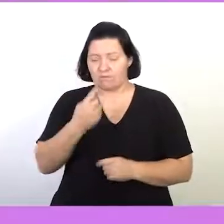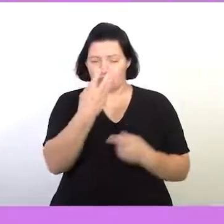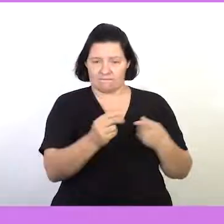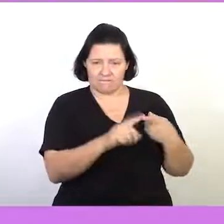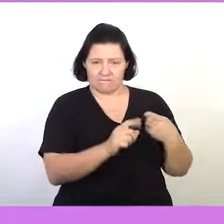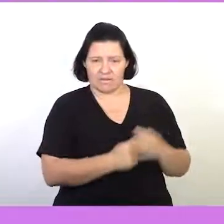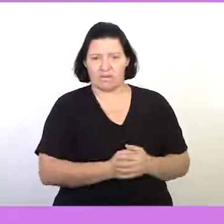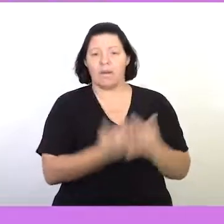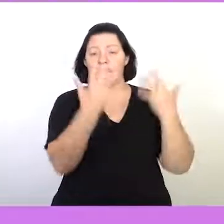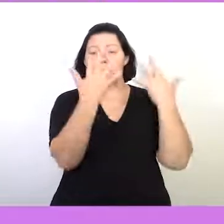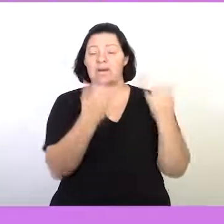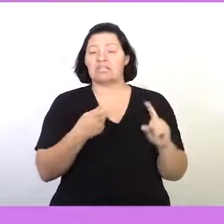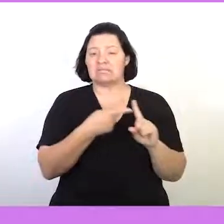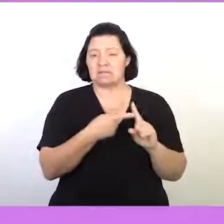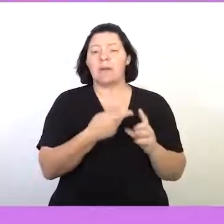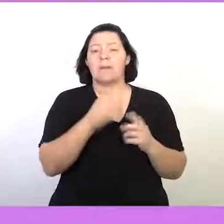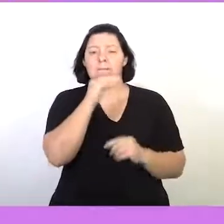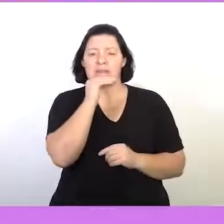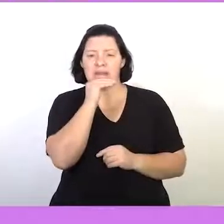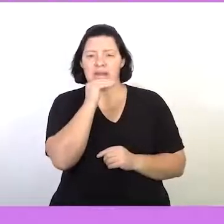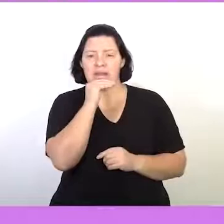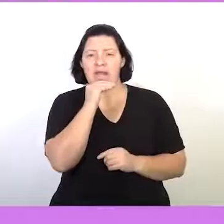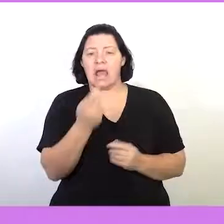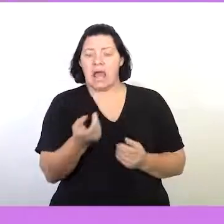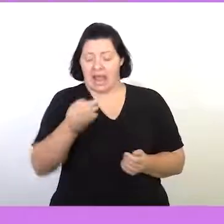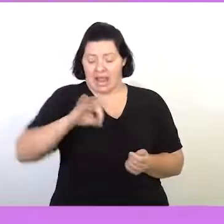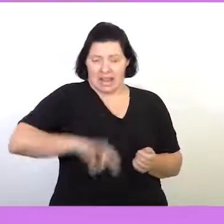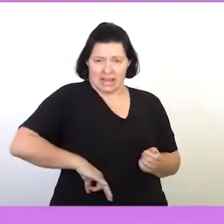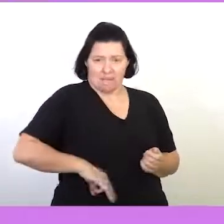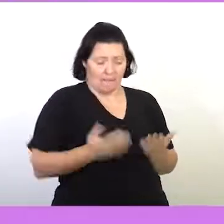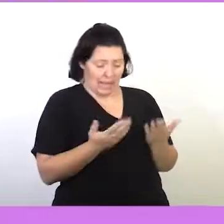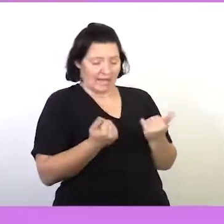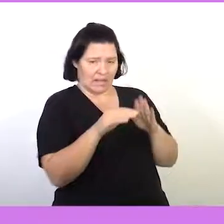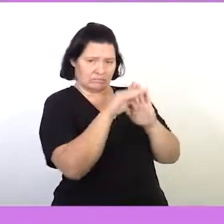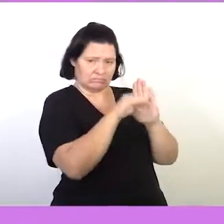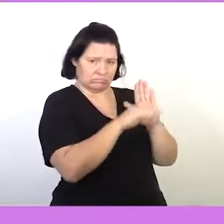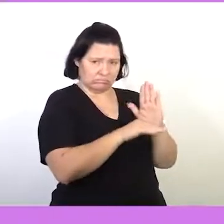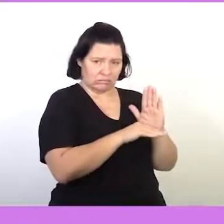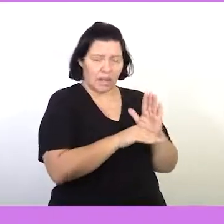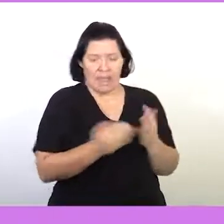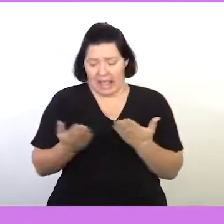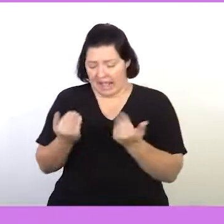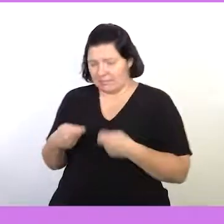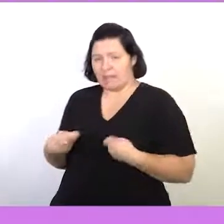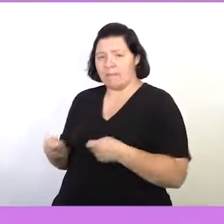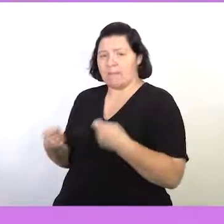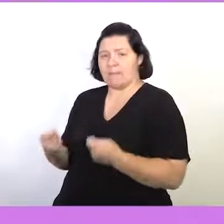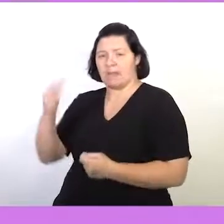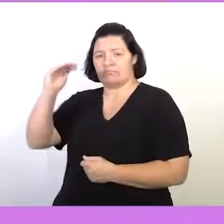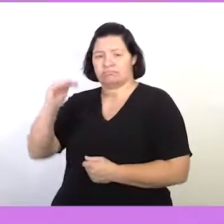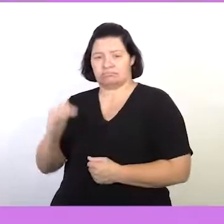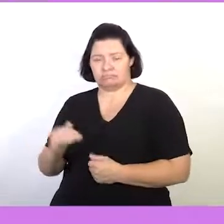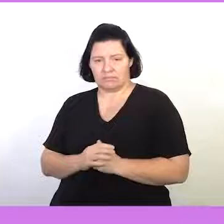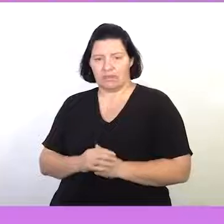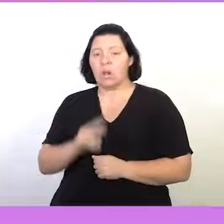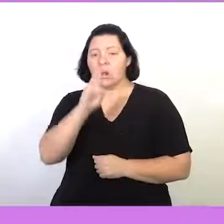here, where I say a budget is a list of expected income and expenditure. Right, and then we'll also look at